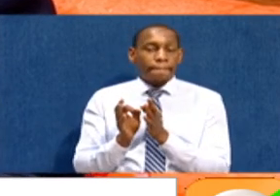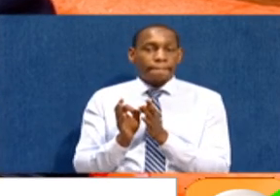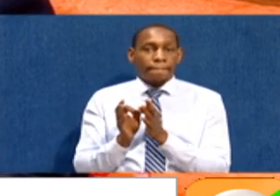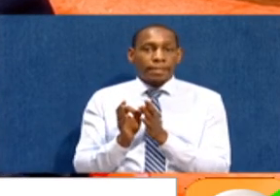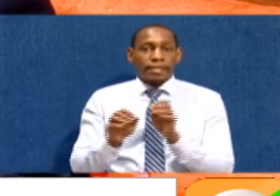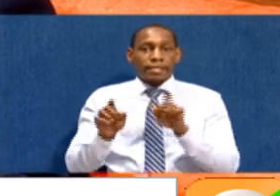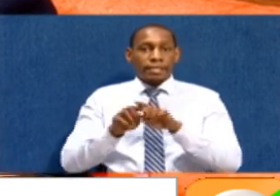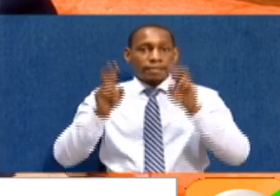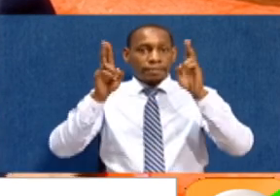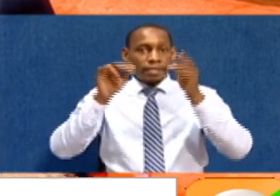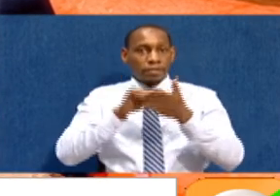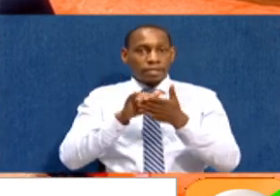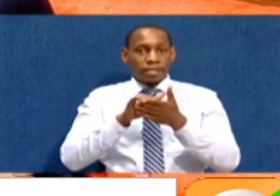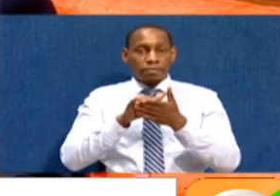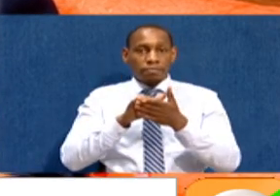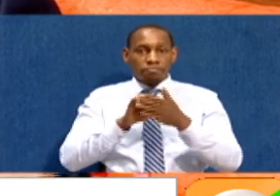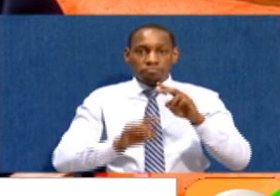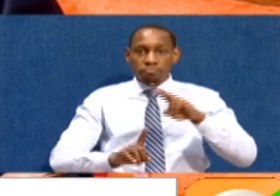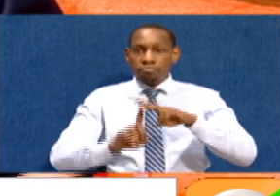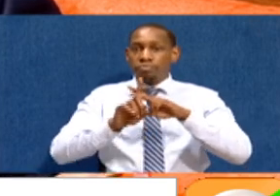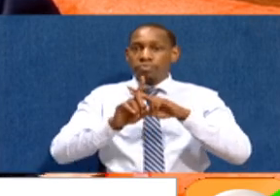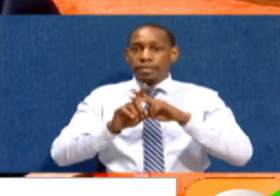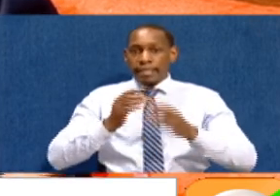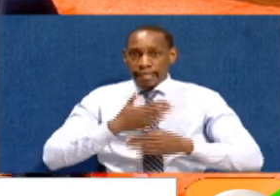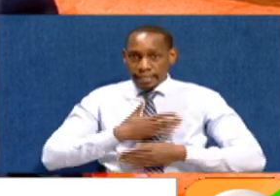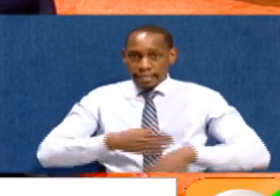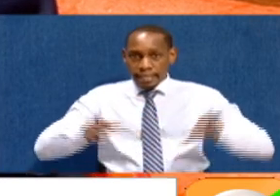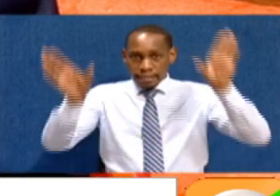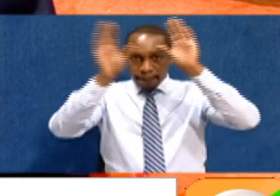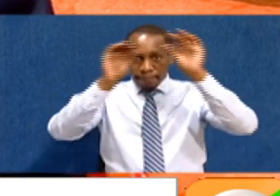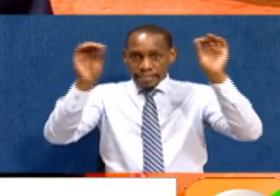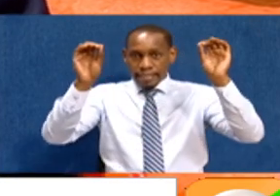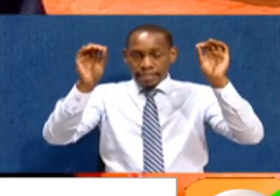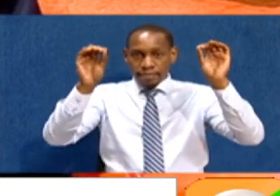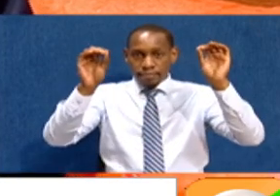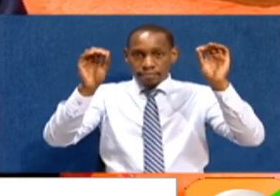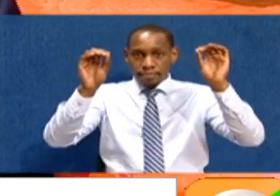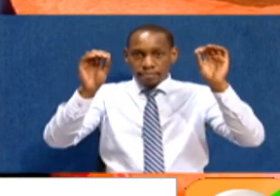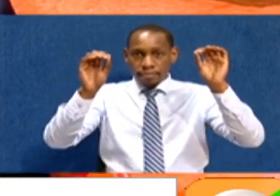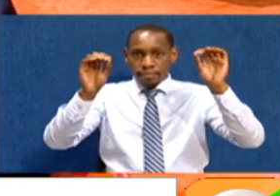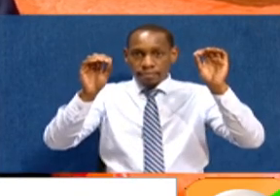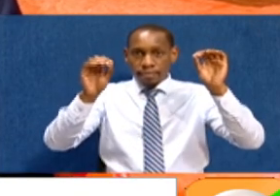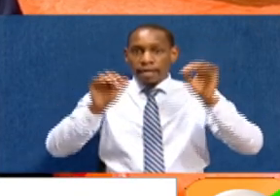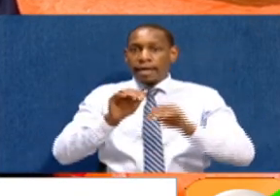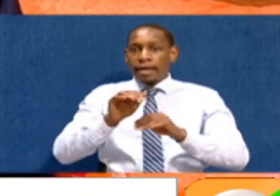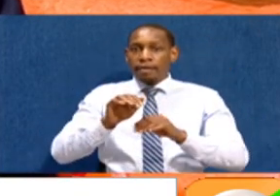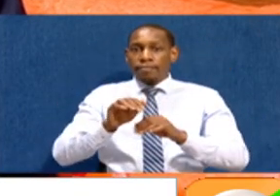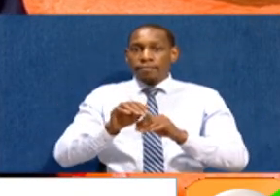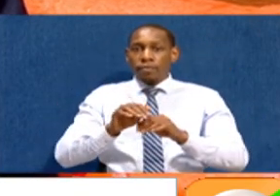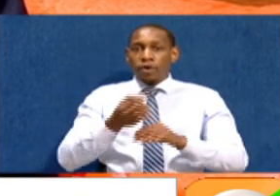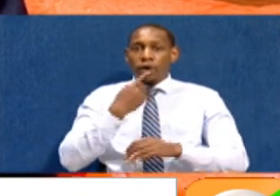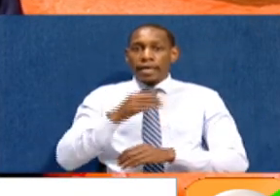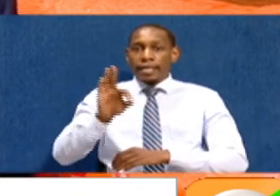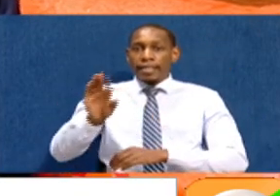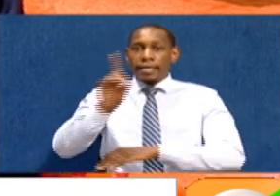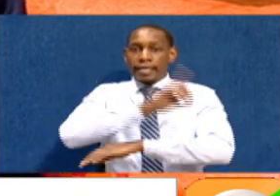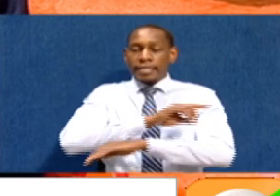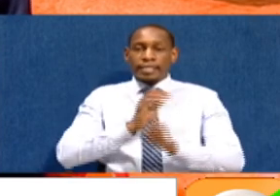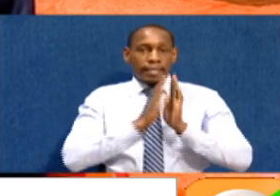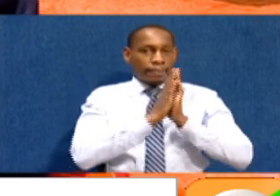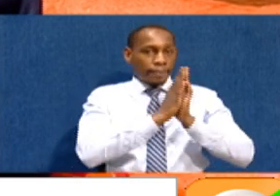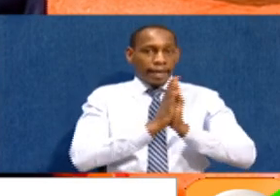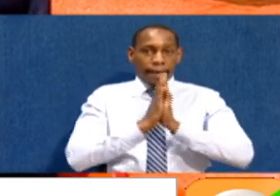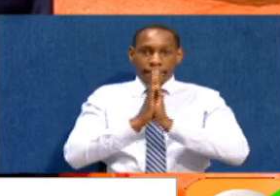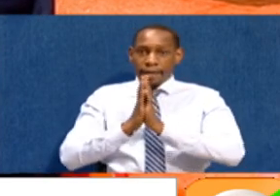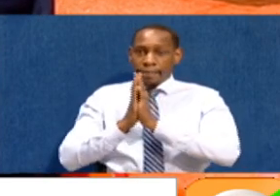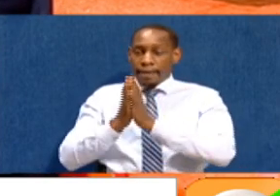the issues that have prompted His Excellency the President to call for 3 days of prayer. Maybe out